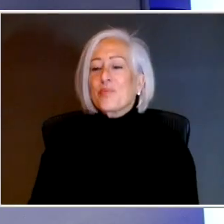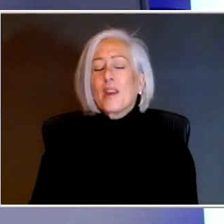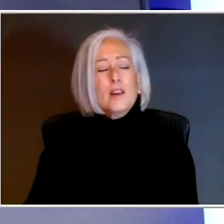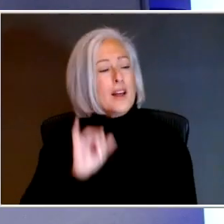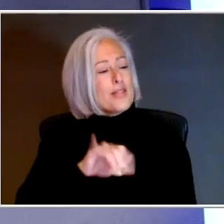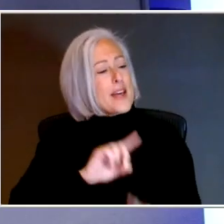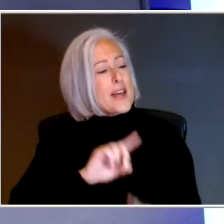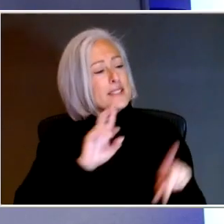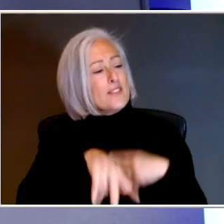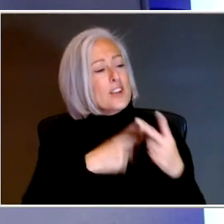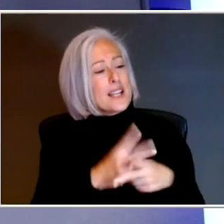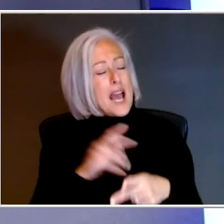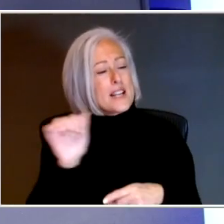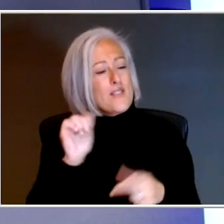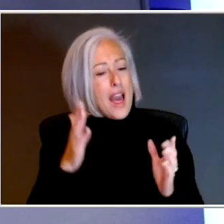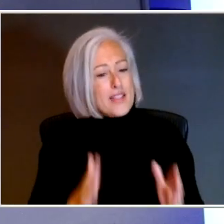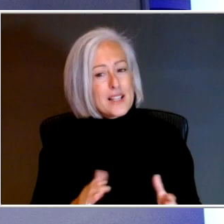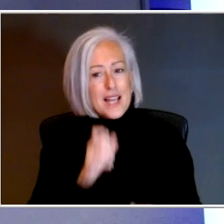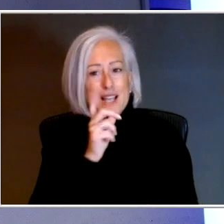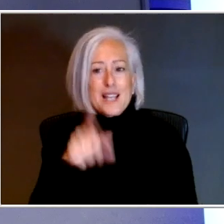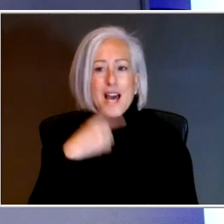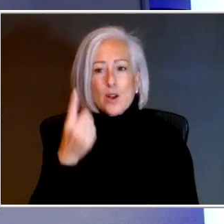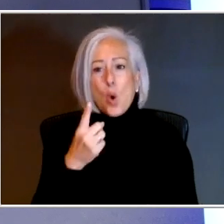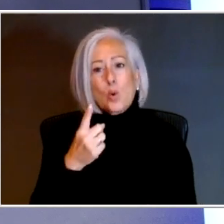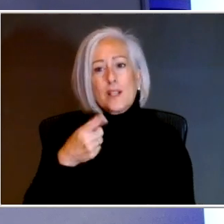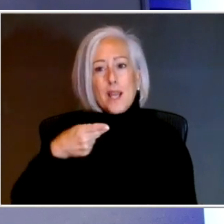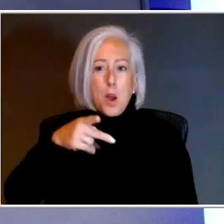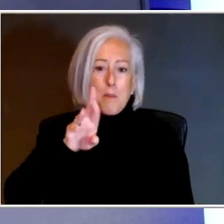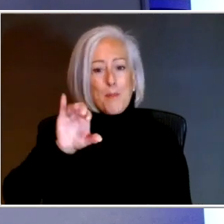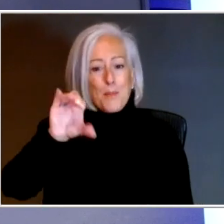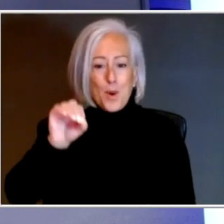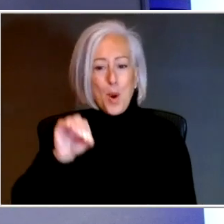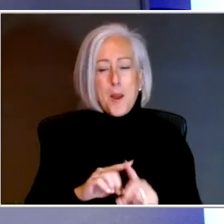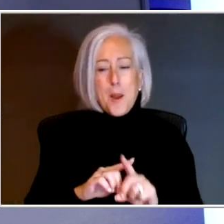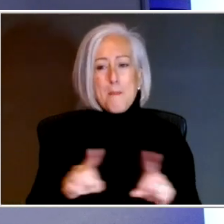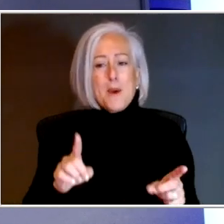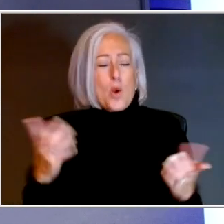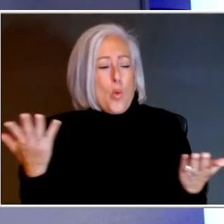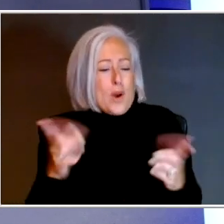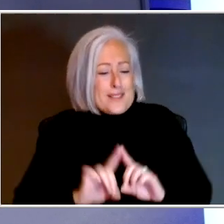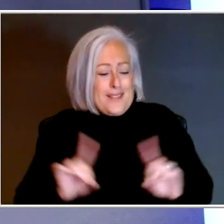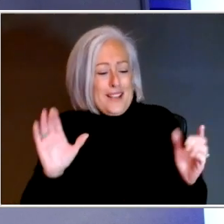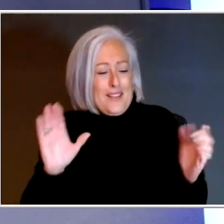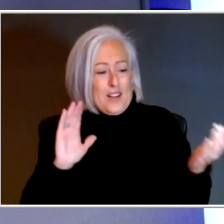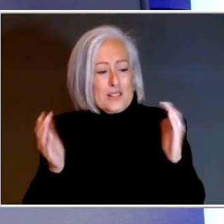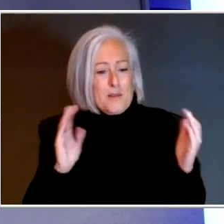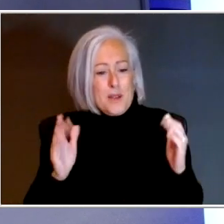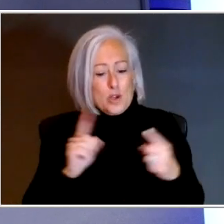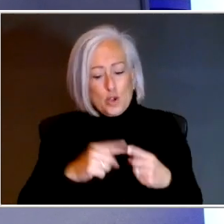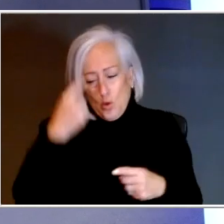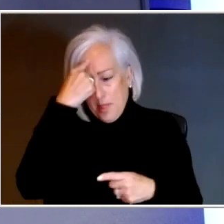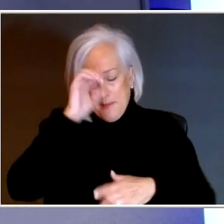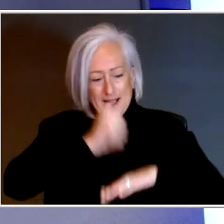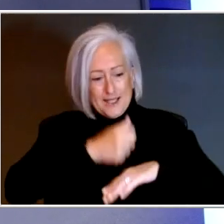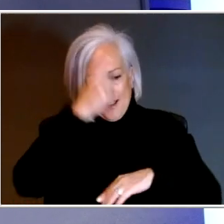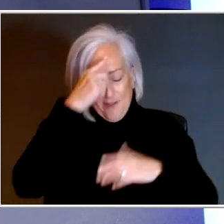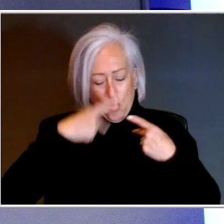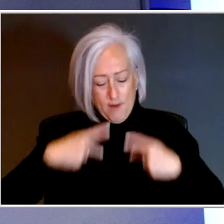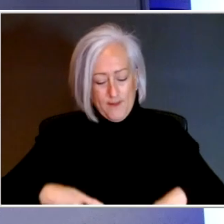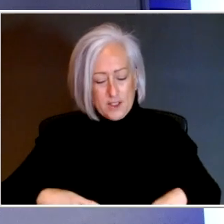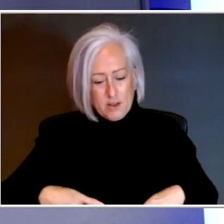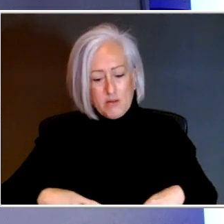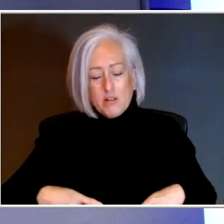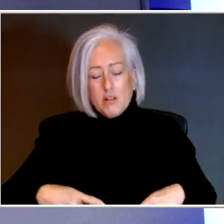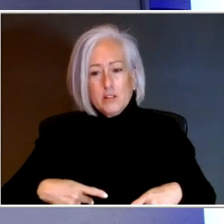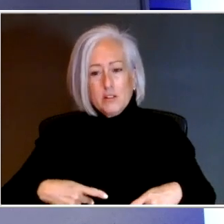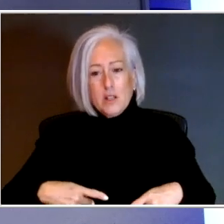athlete? I said not just your run-of-the-mill pro, but what's the difference between the mindset and the physicality of a